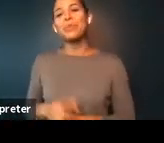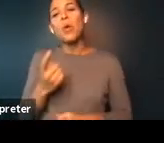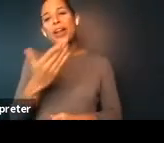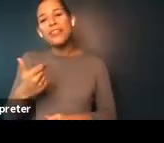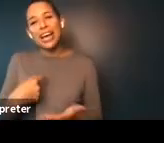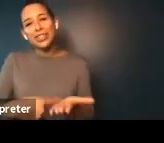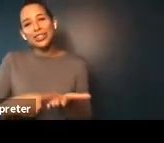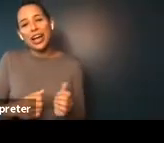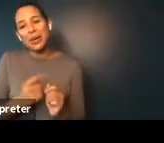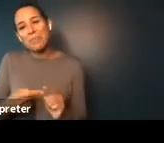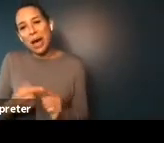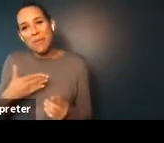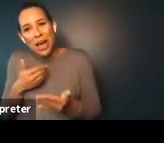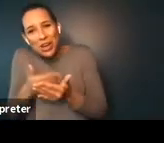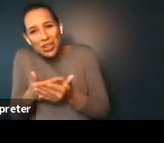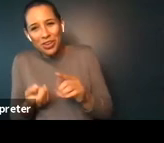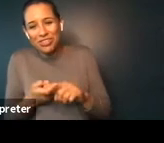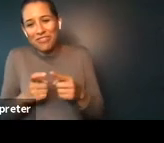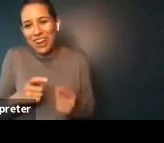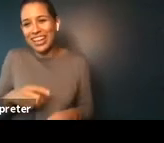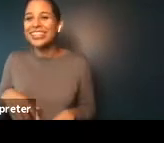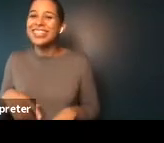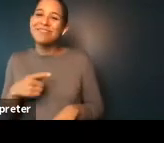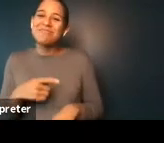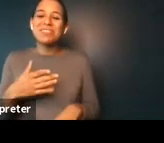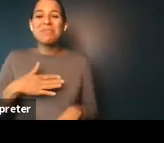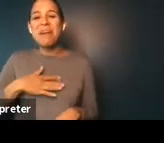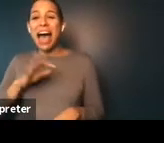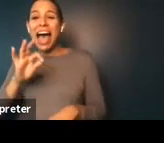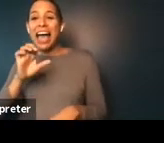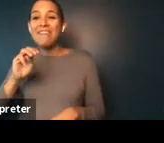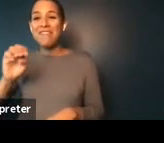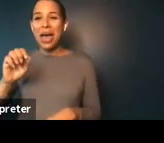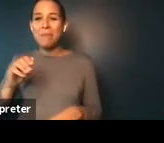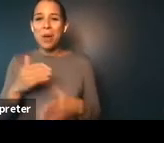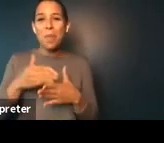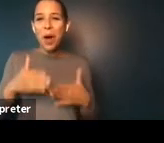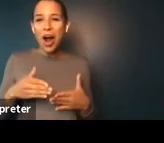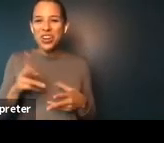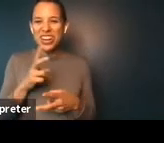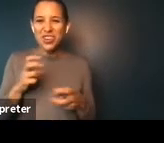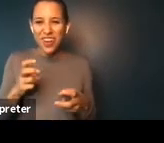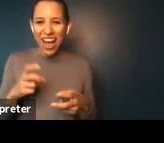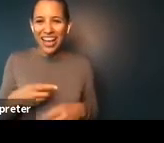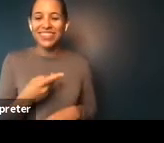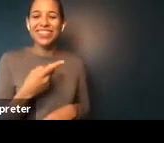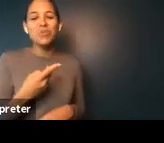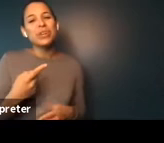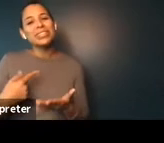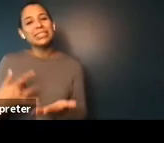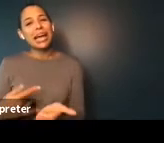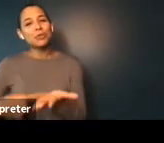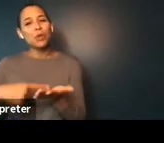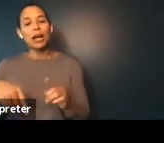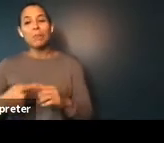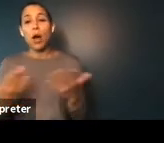my fem partner in crime, which we talk about often is how queer generations are sort of truncated and